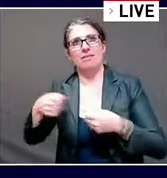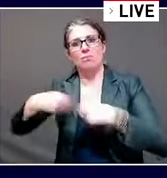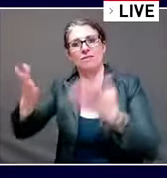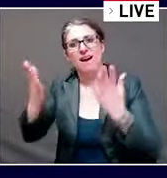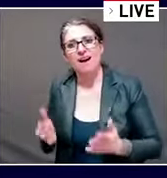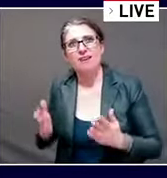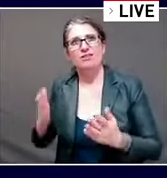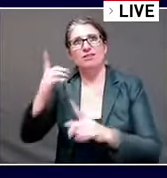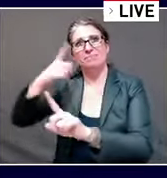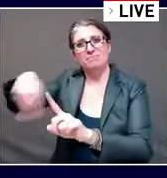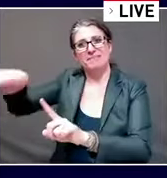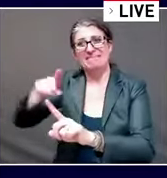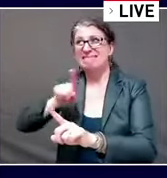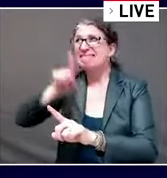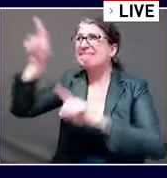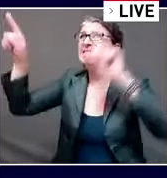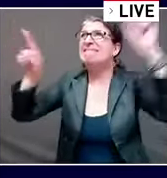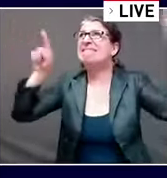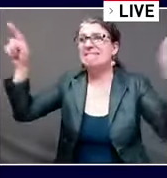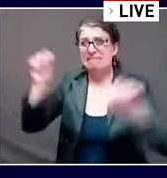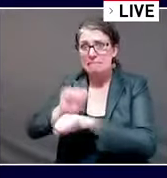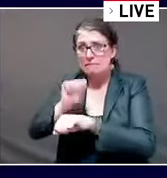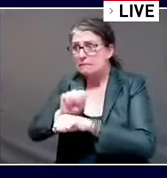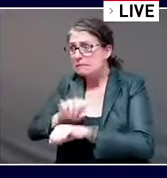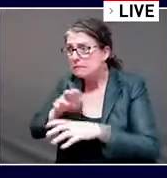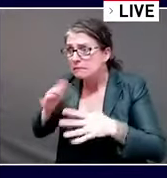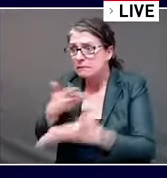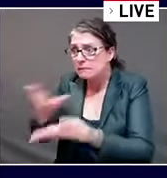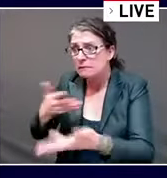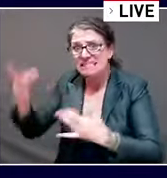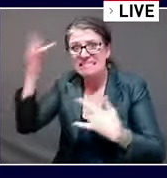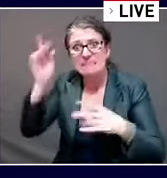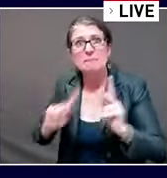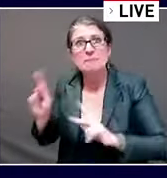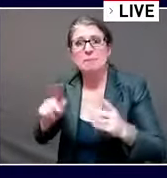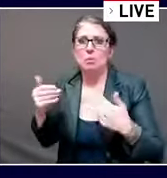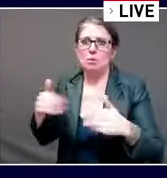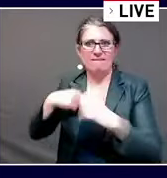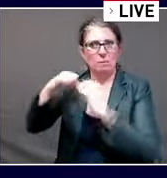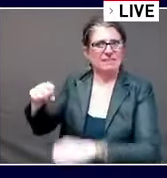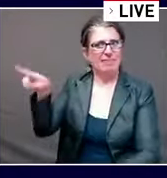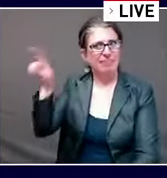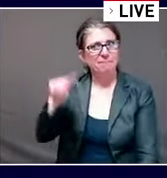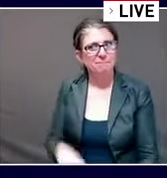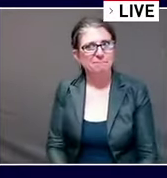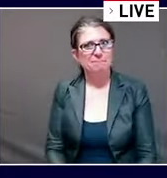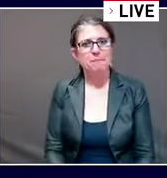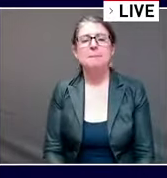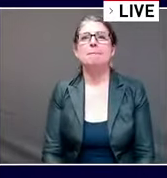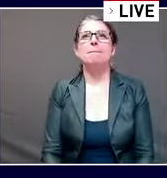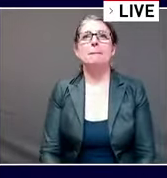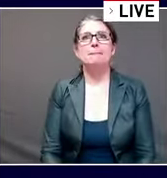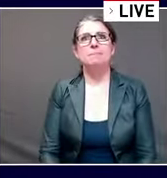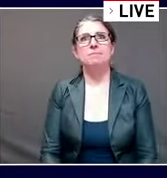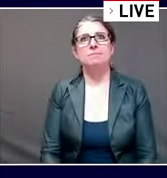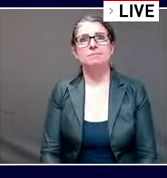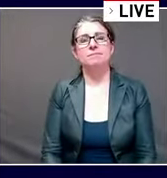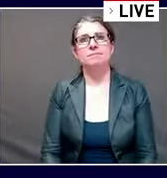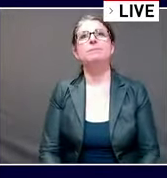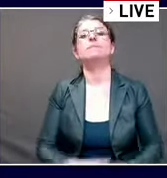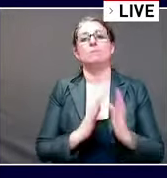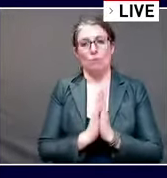Great. One final thing. So there's an event that happens every year called the Christmas Prelude that happens in the Kennebunk